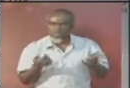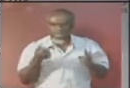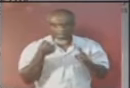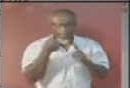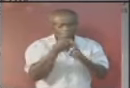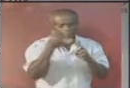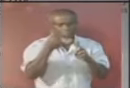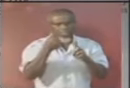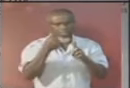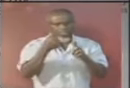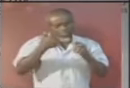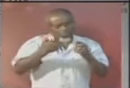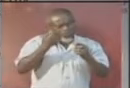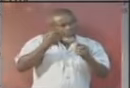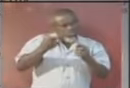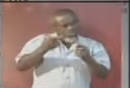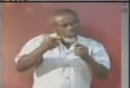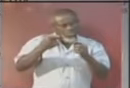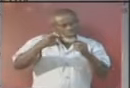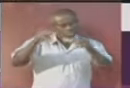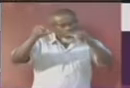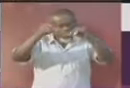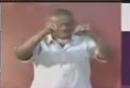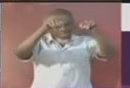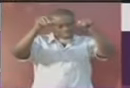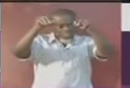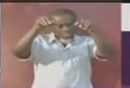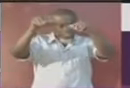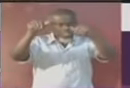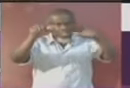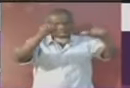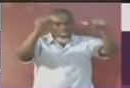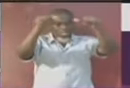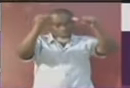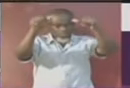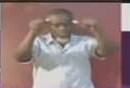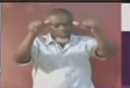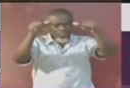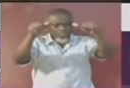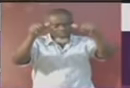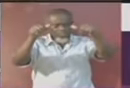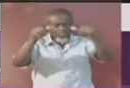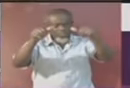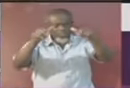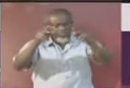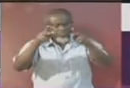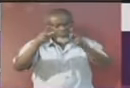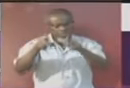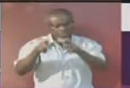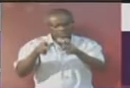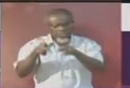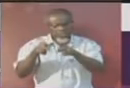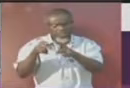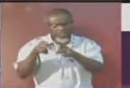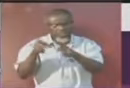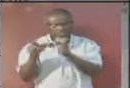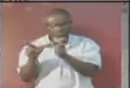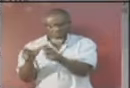dust concentration on COVID patients at home, and what can they do to mitigate this?